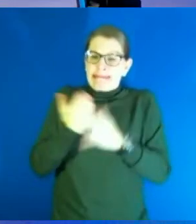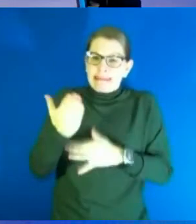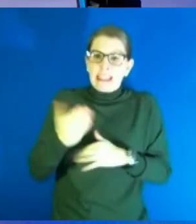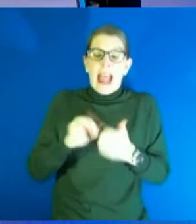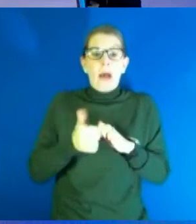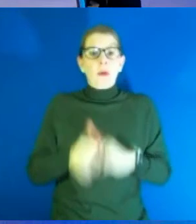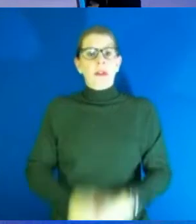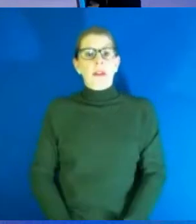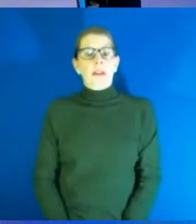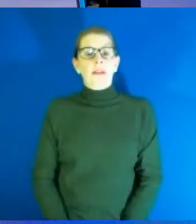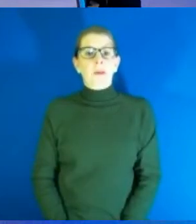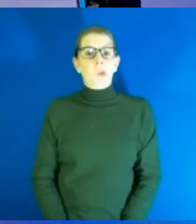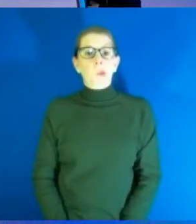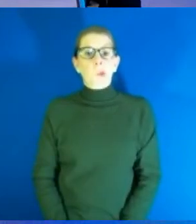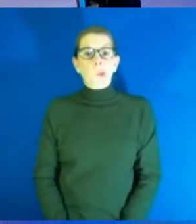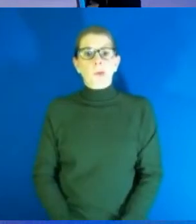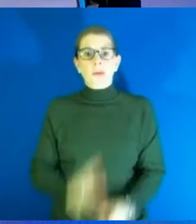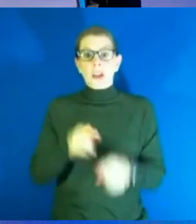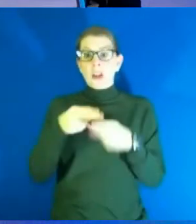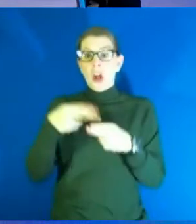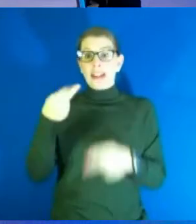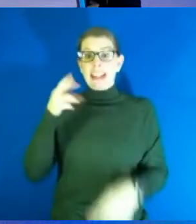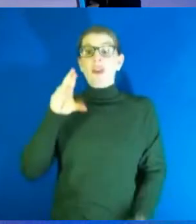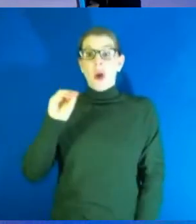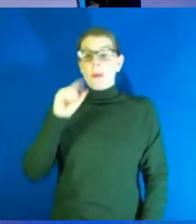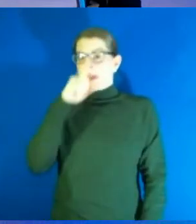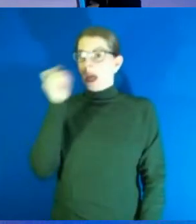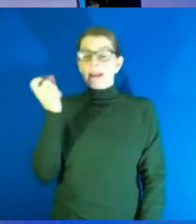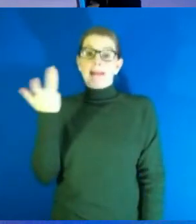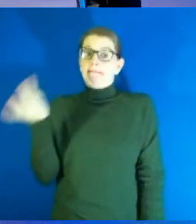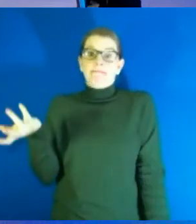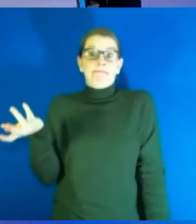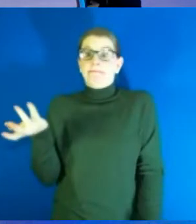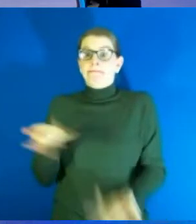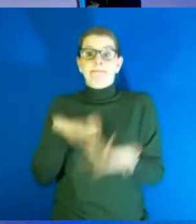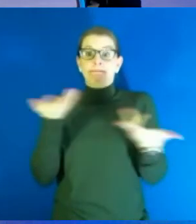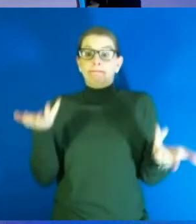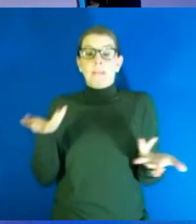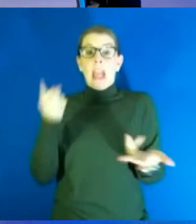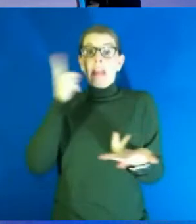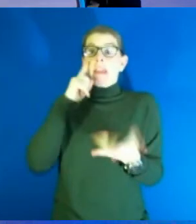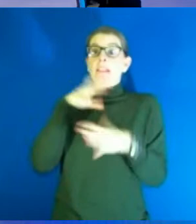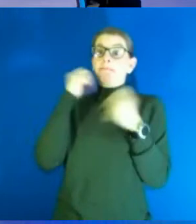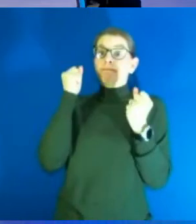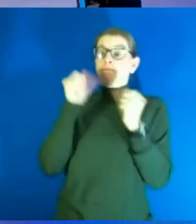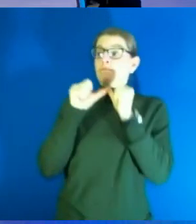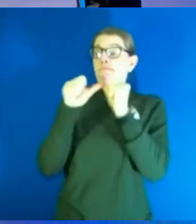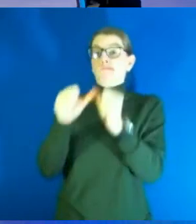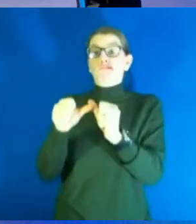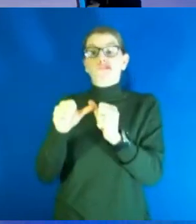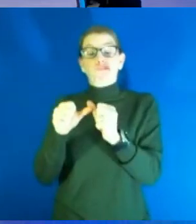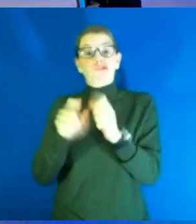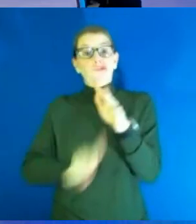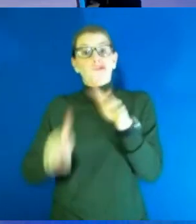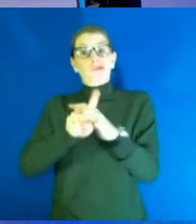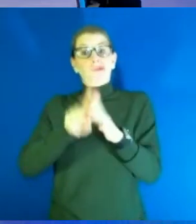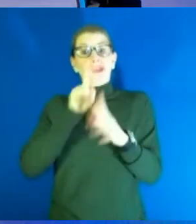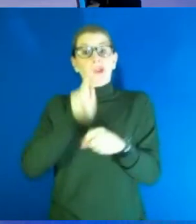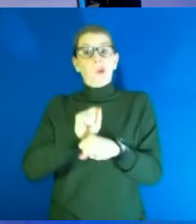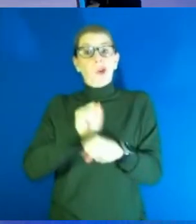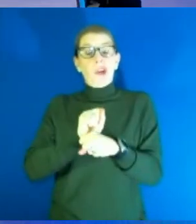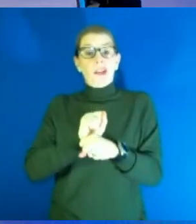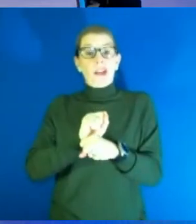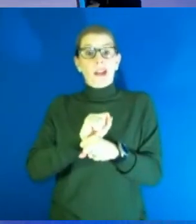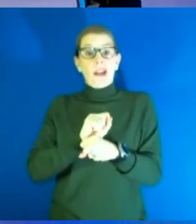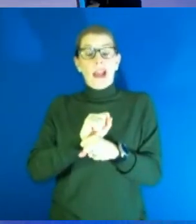think this is why they are called heroes, because they just when you think they've had enough, they just keep going. They keep showing up for their shifts and giving a little bit